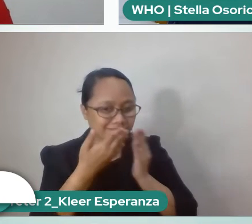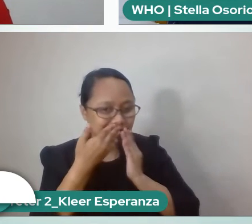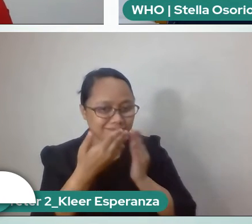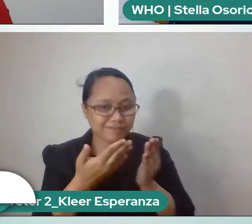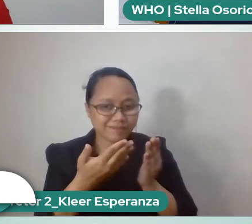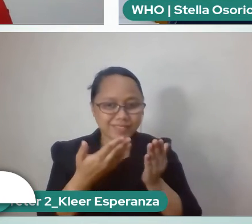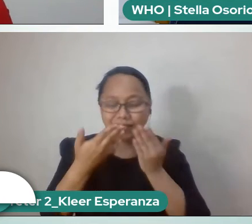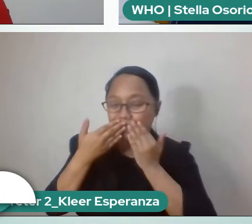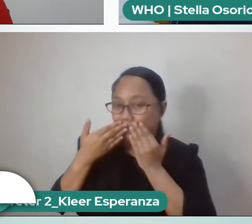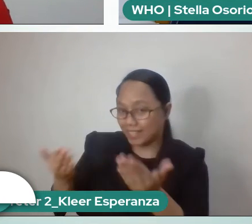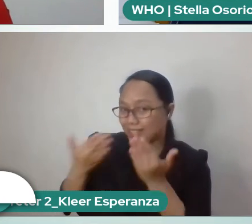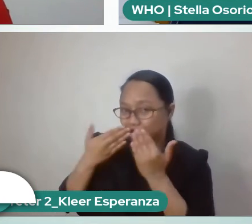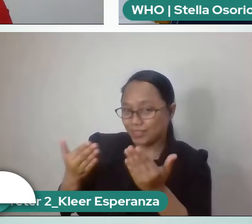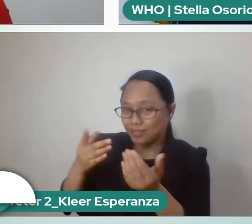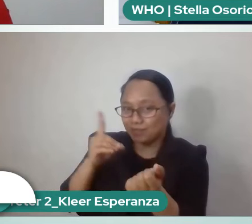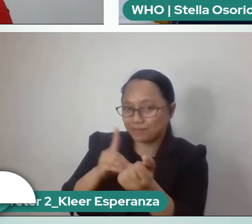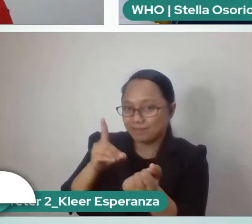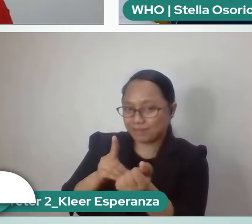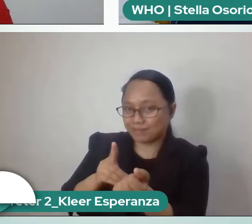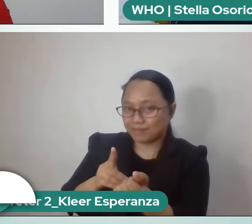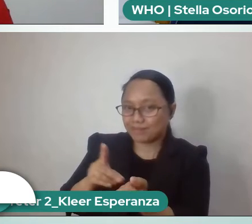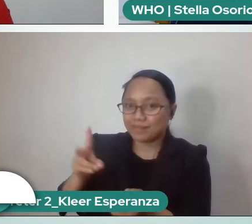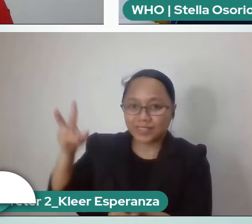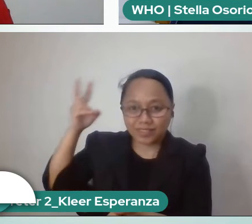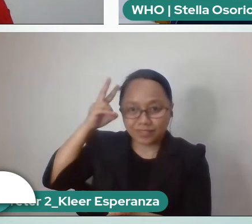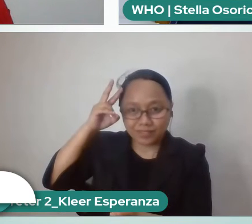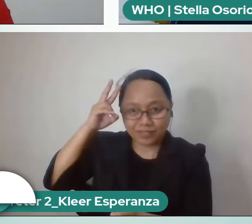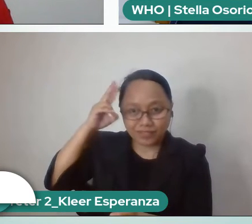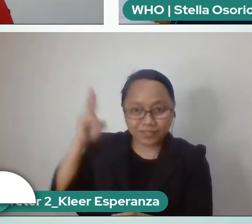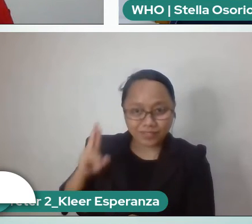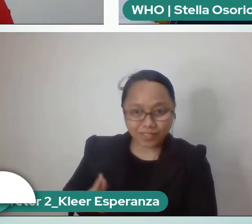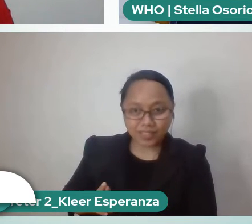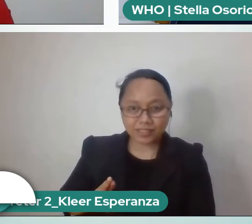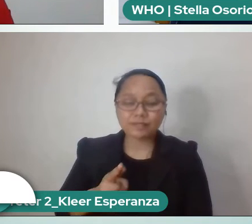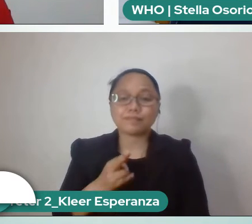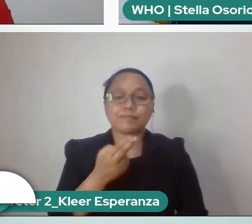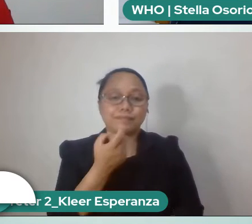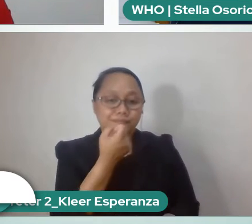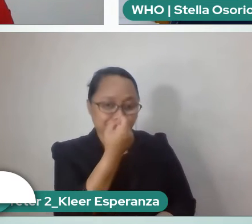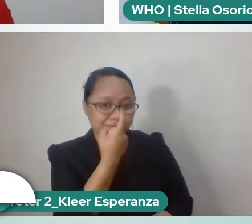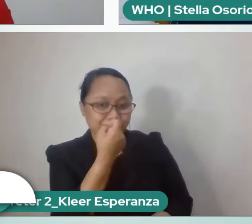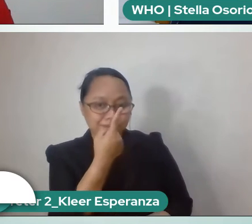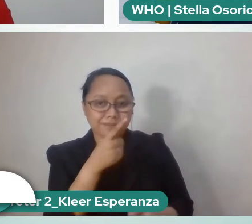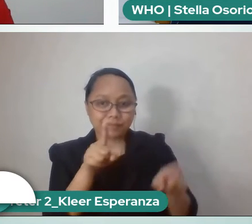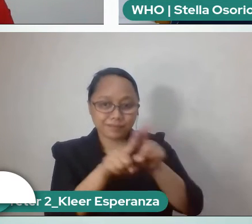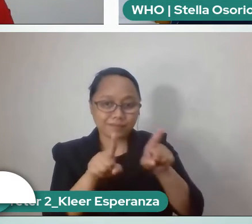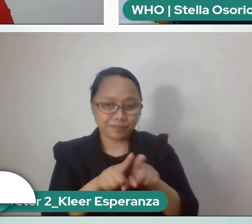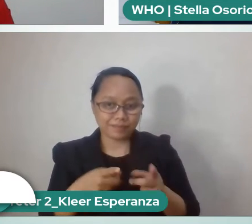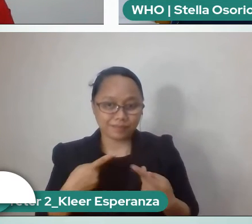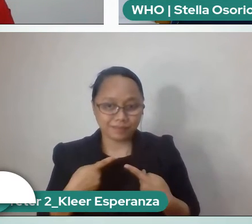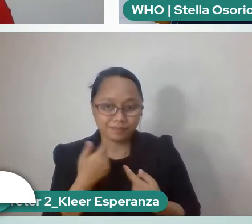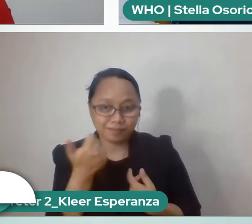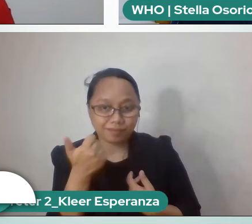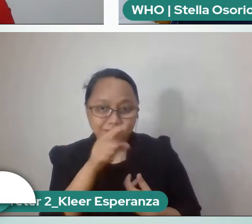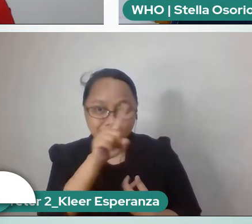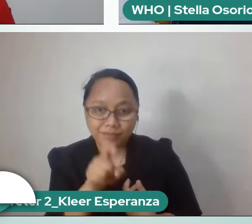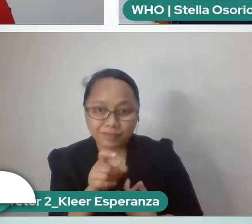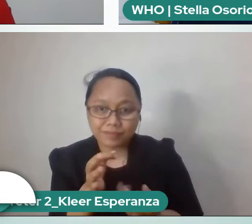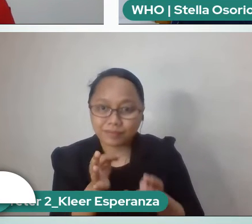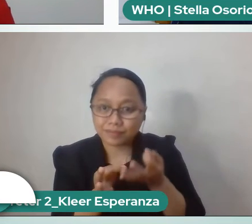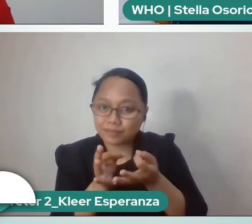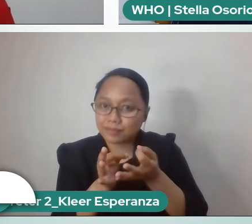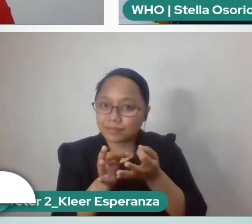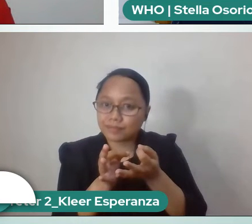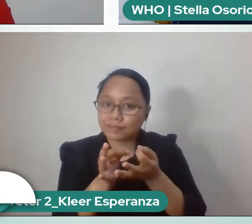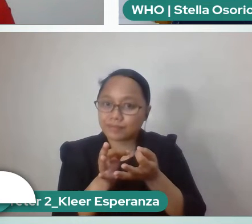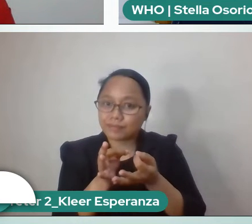Veronica. I understand, although there are questions here whether a 30-year-old can